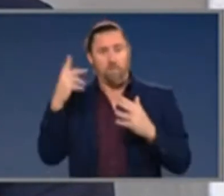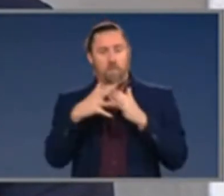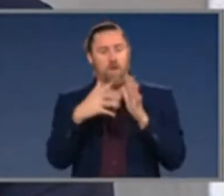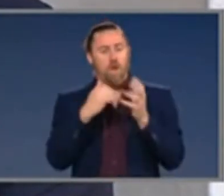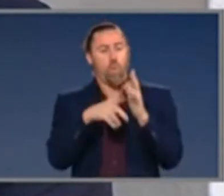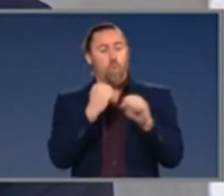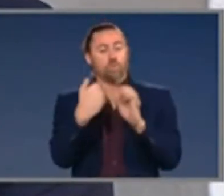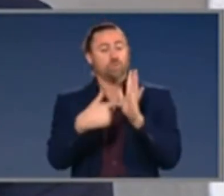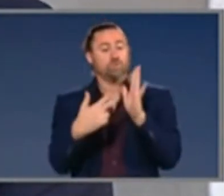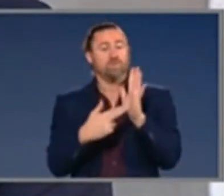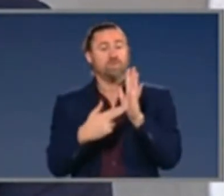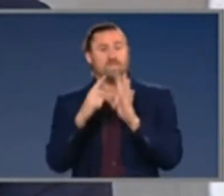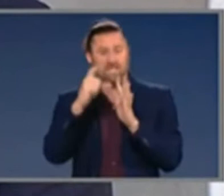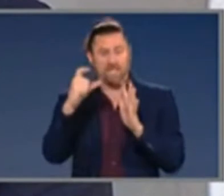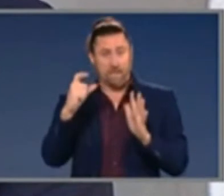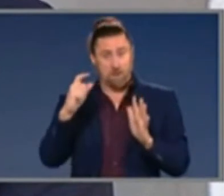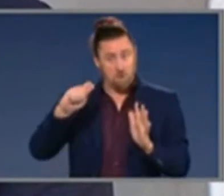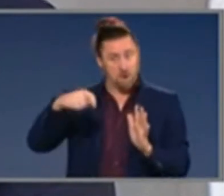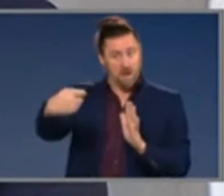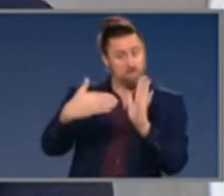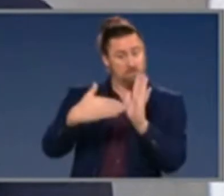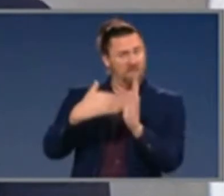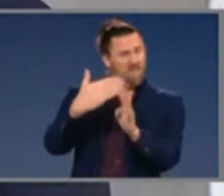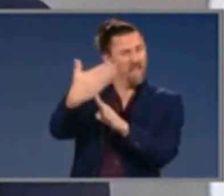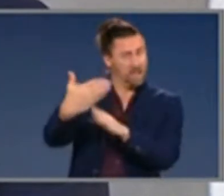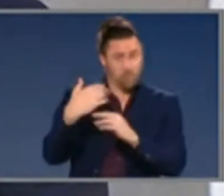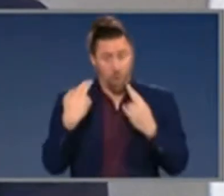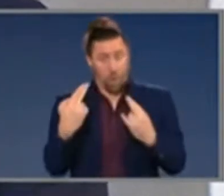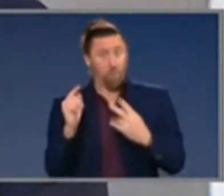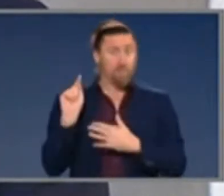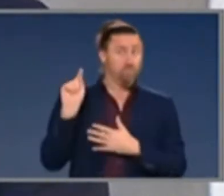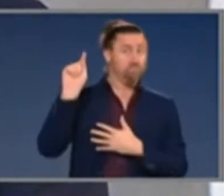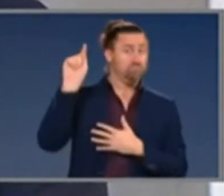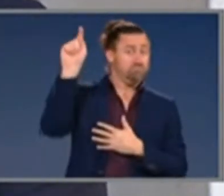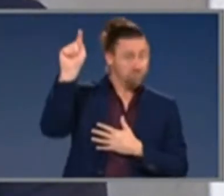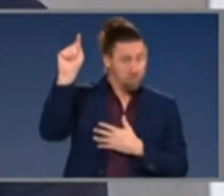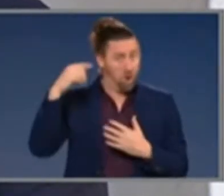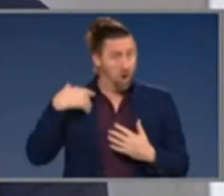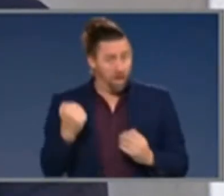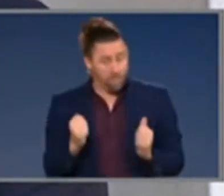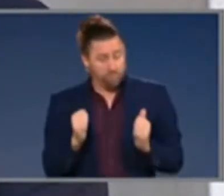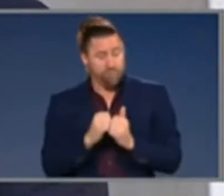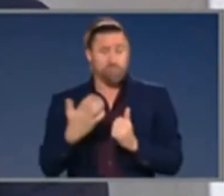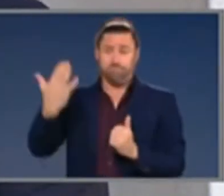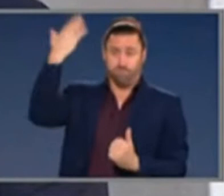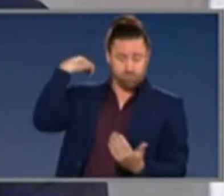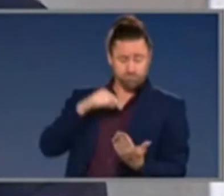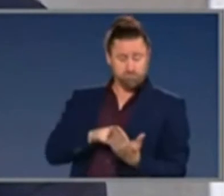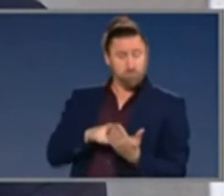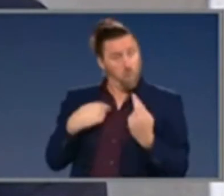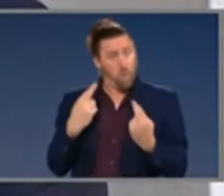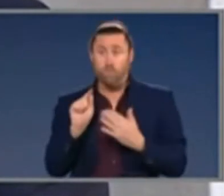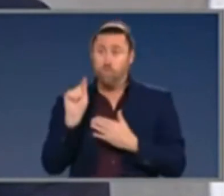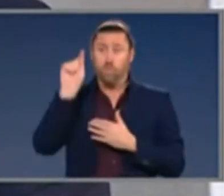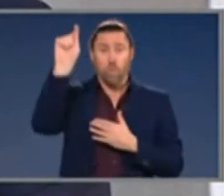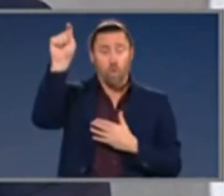Washington later next month. But that is still scheduled to proceed, and I'm looking